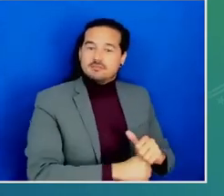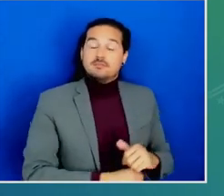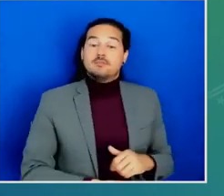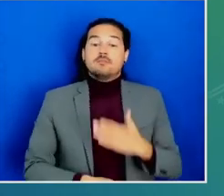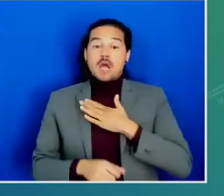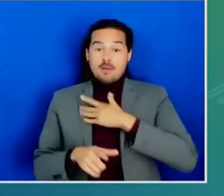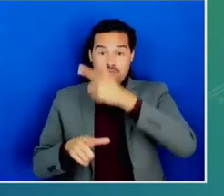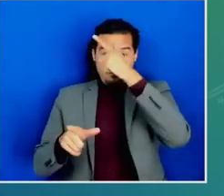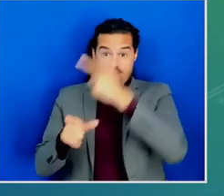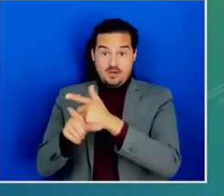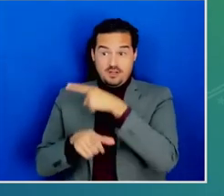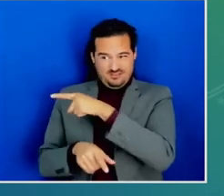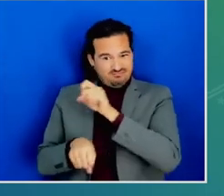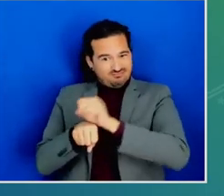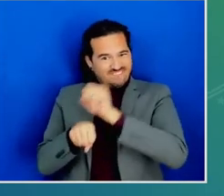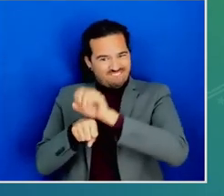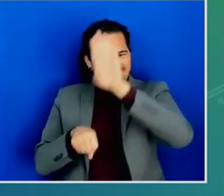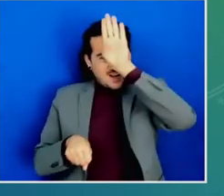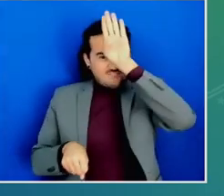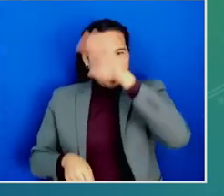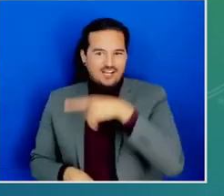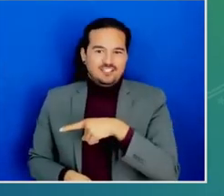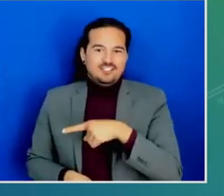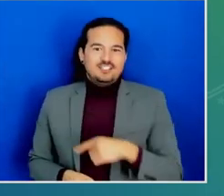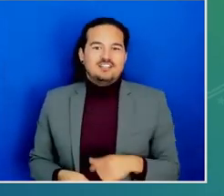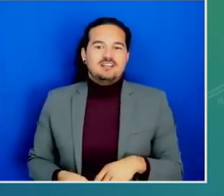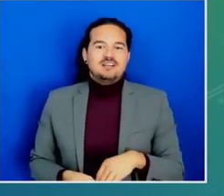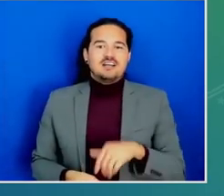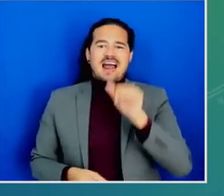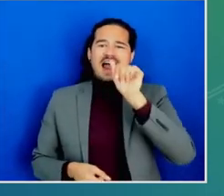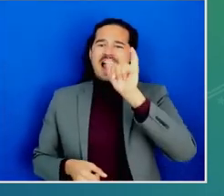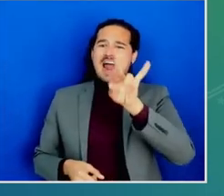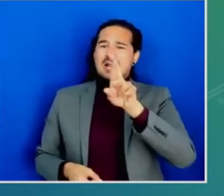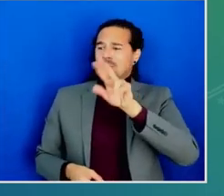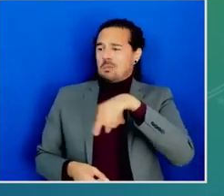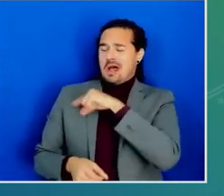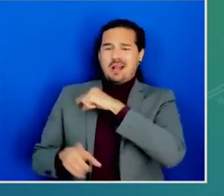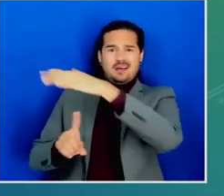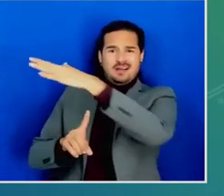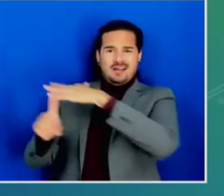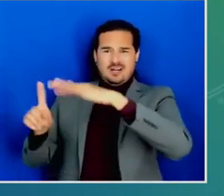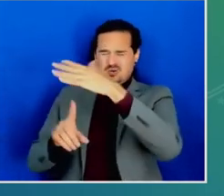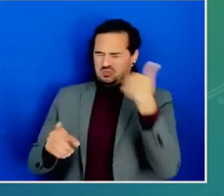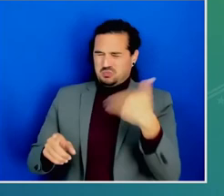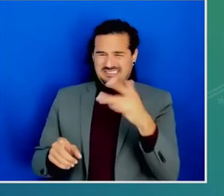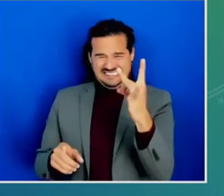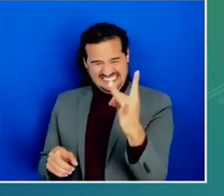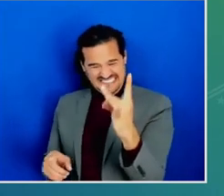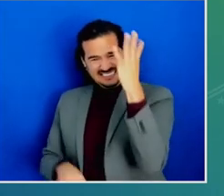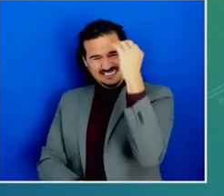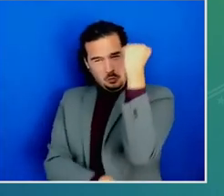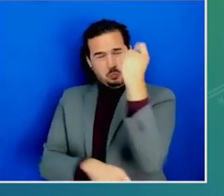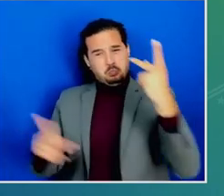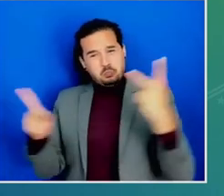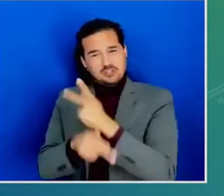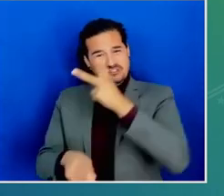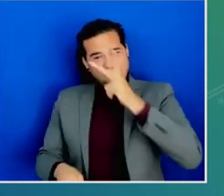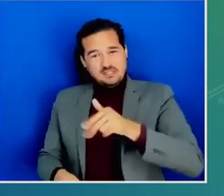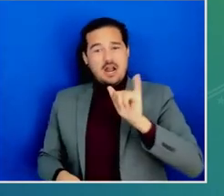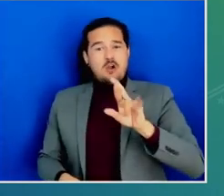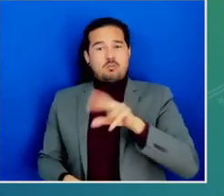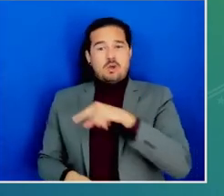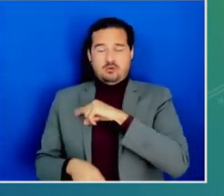well. Some of the most toxic air anywhere in the world. 2 years ago, in 2018, when I